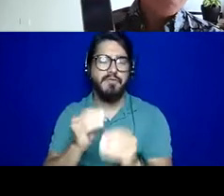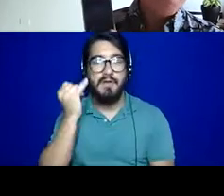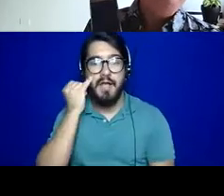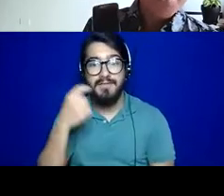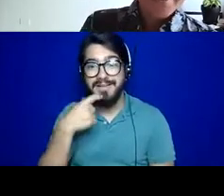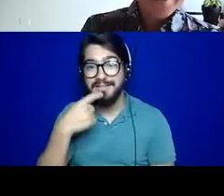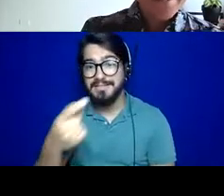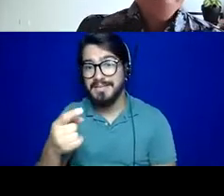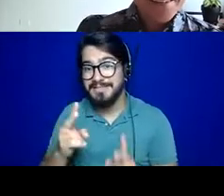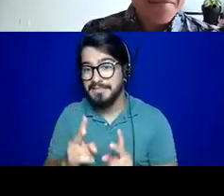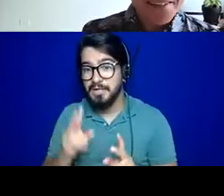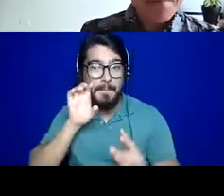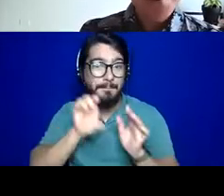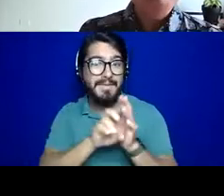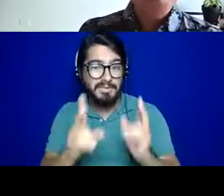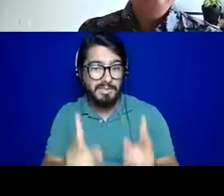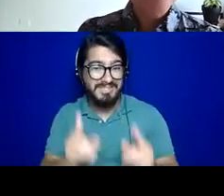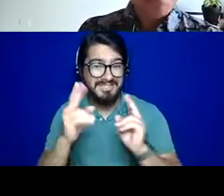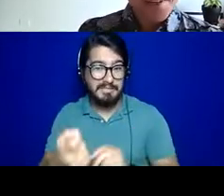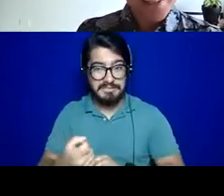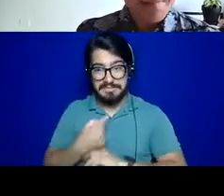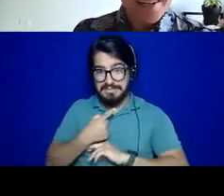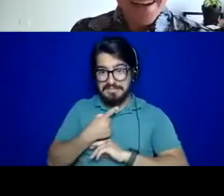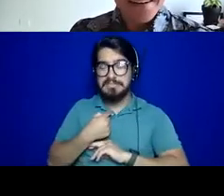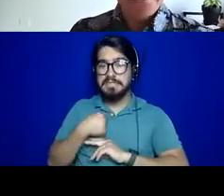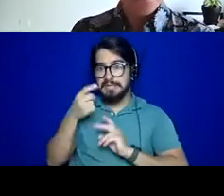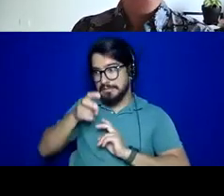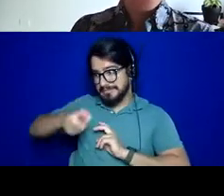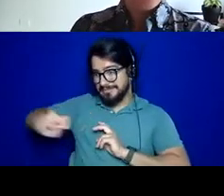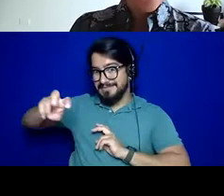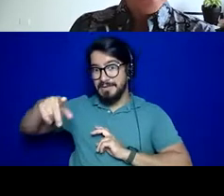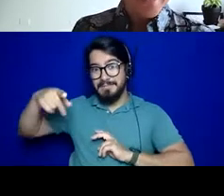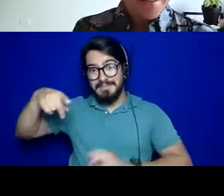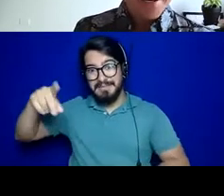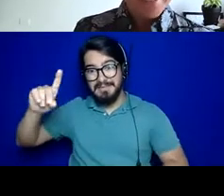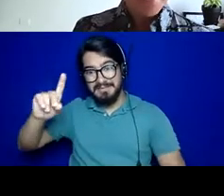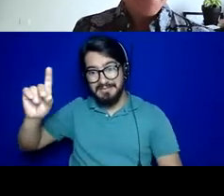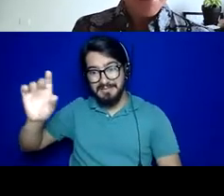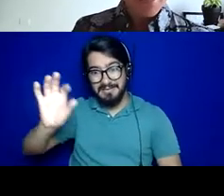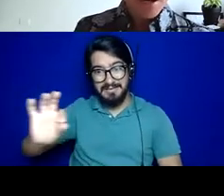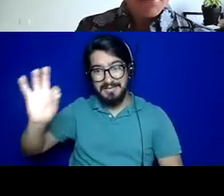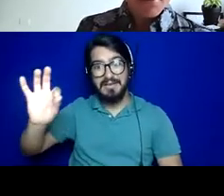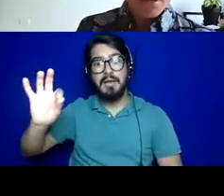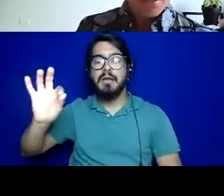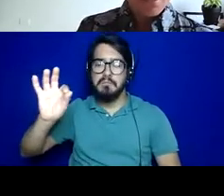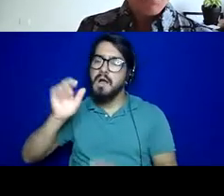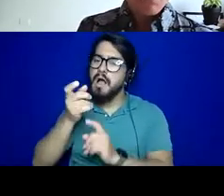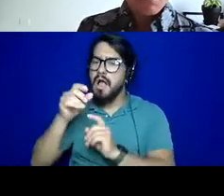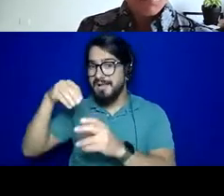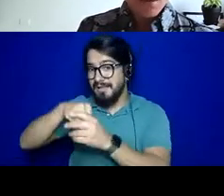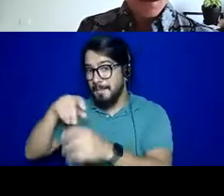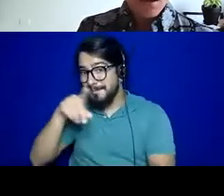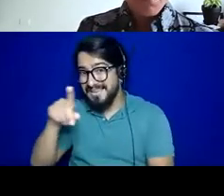of a photo, send it to myself on a computer, export it as a PDF, and then take that metadata off the PDF,